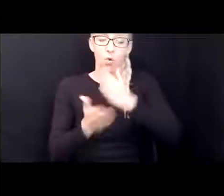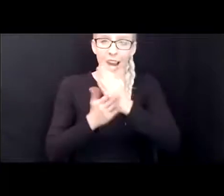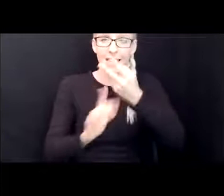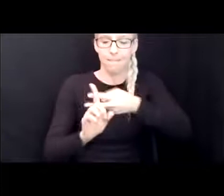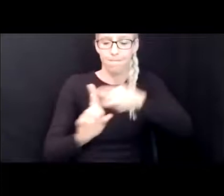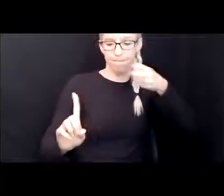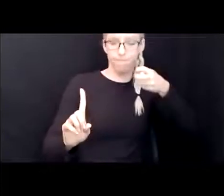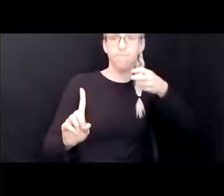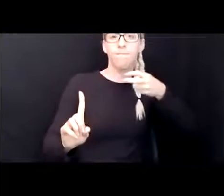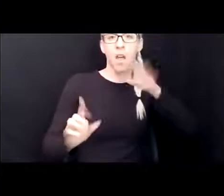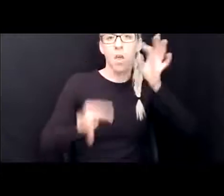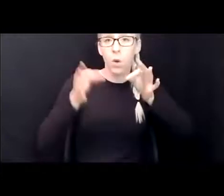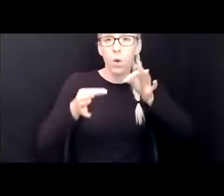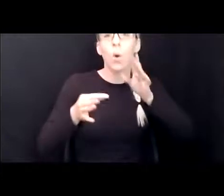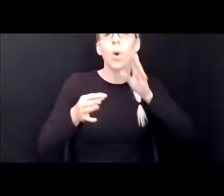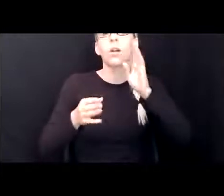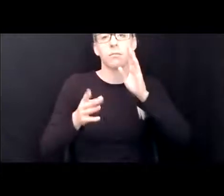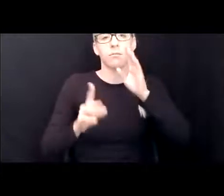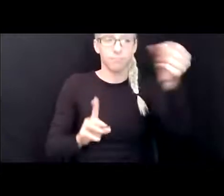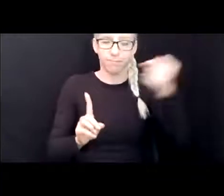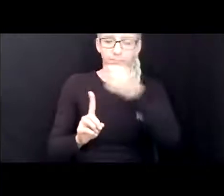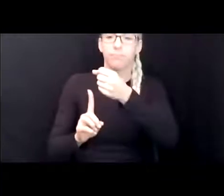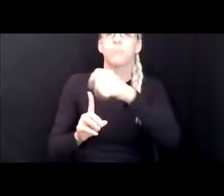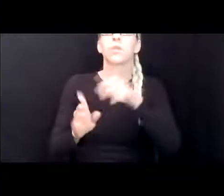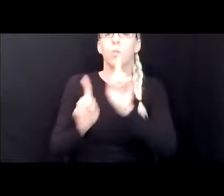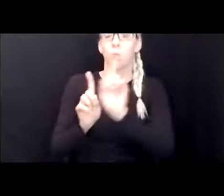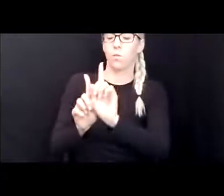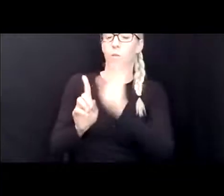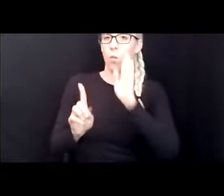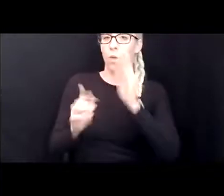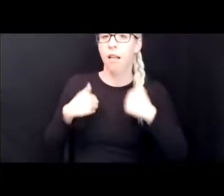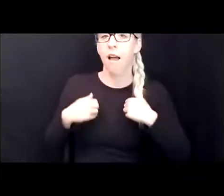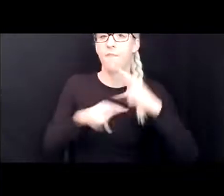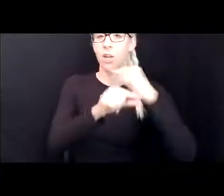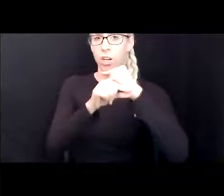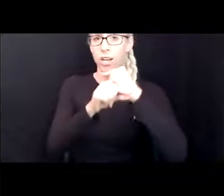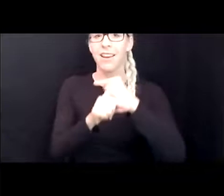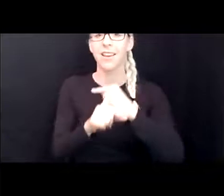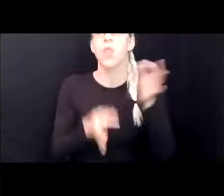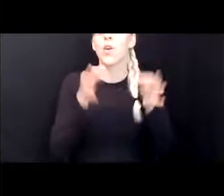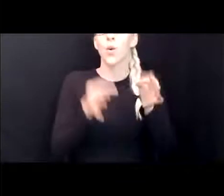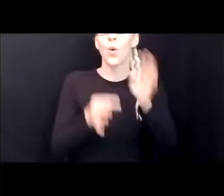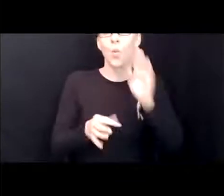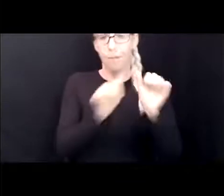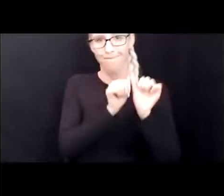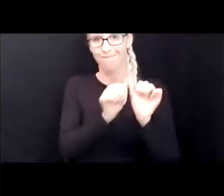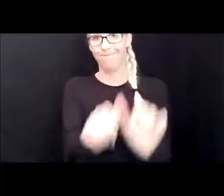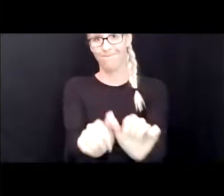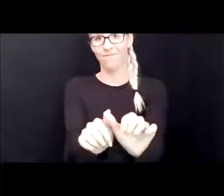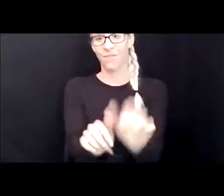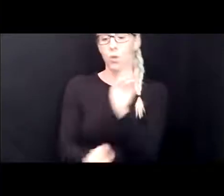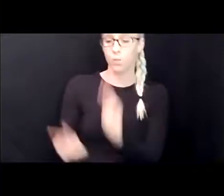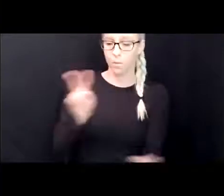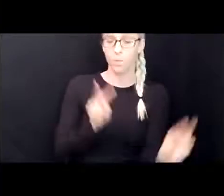ultimately supervising what the guardian is or isn't doing on that person's behalf. So again, as long as there's a